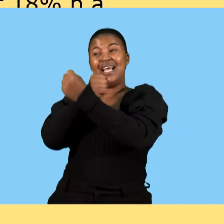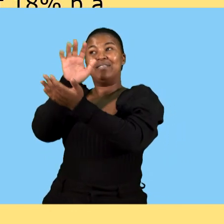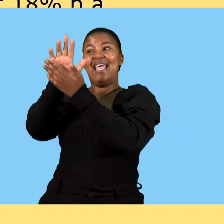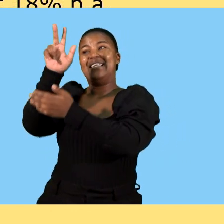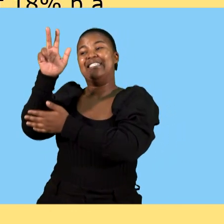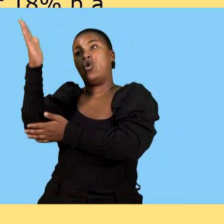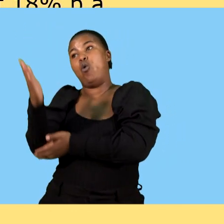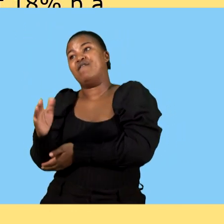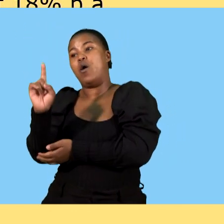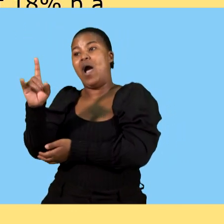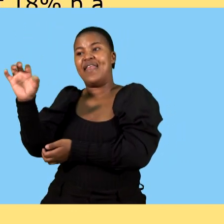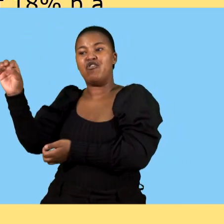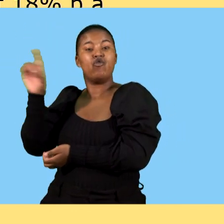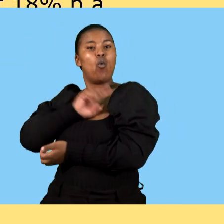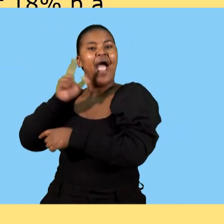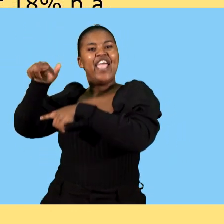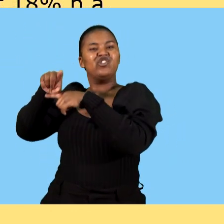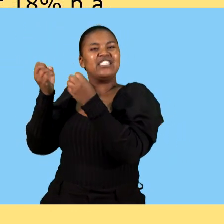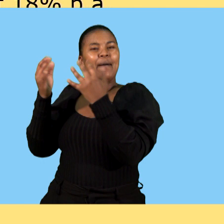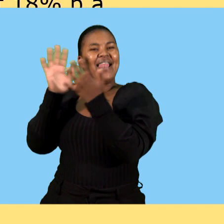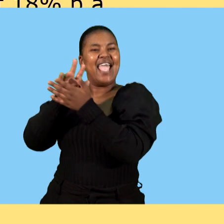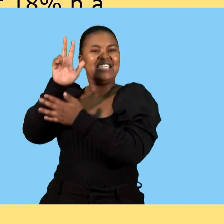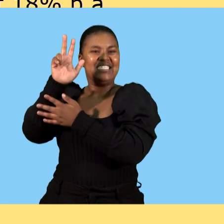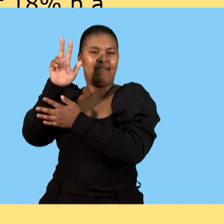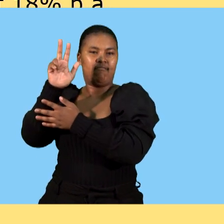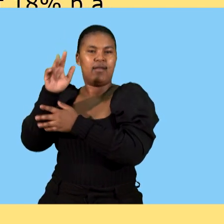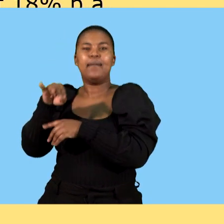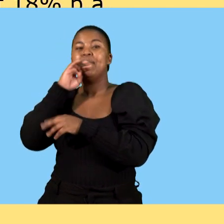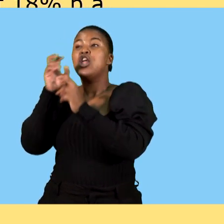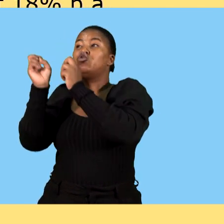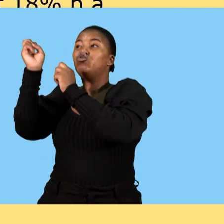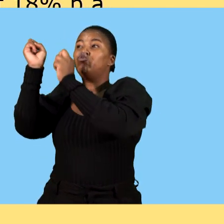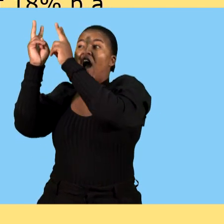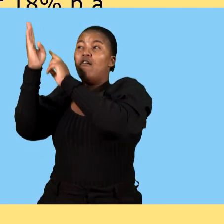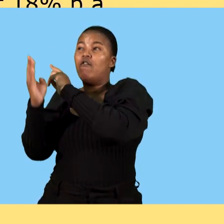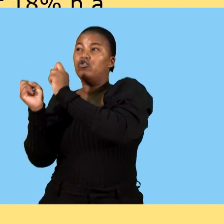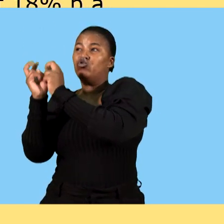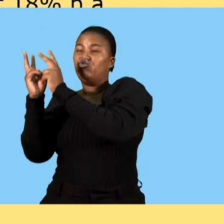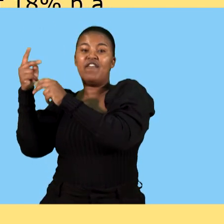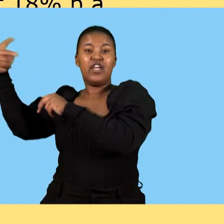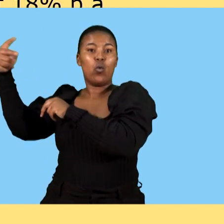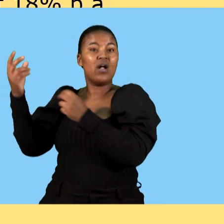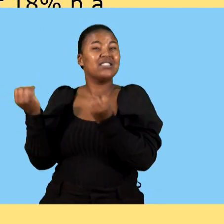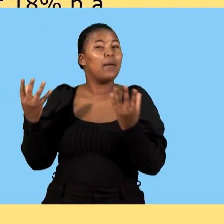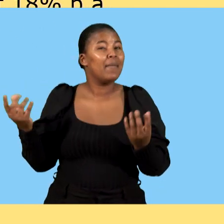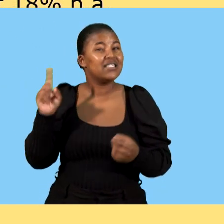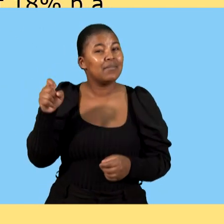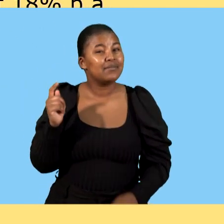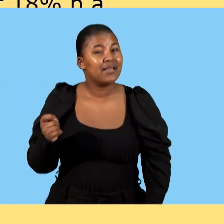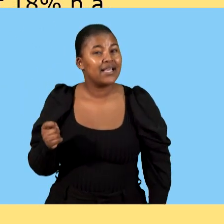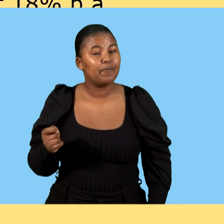100. For the entire year, we should have paid interest